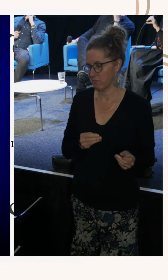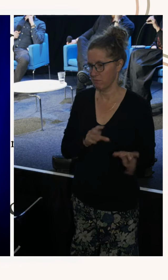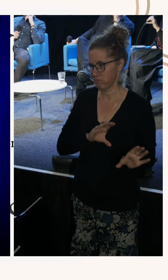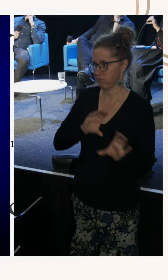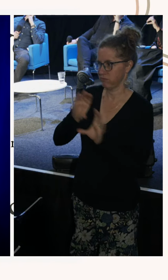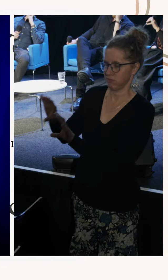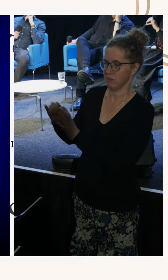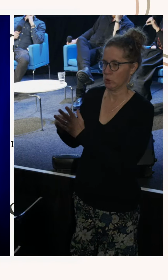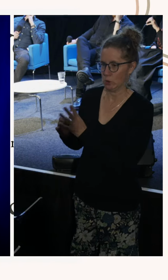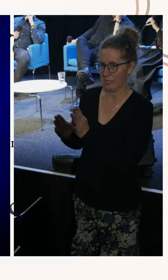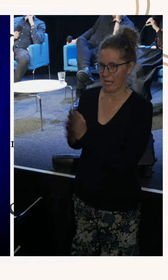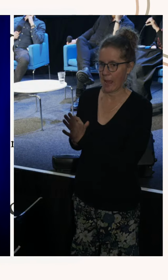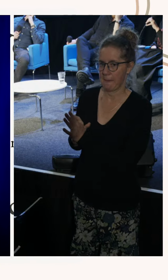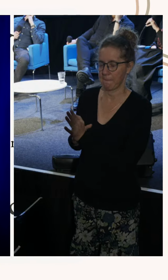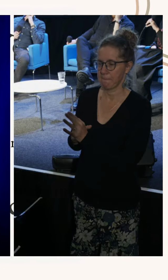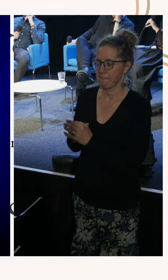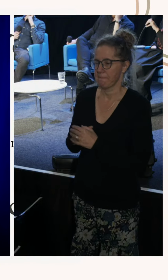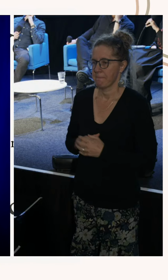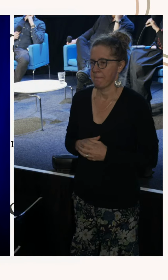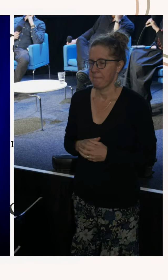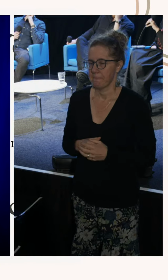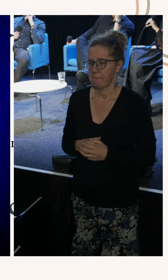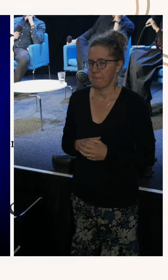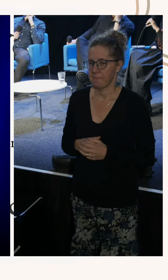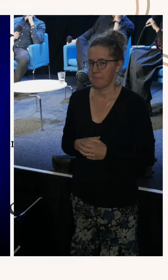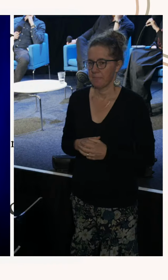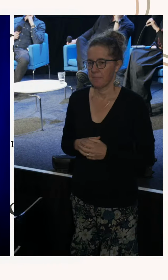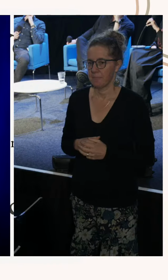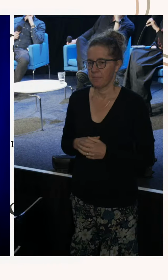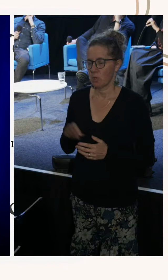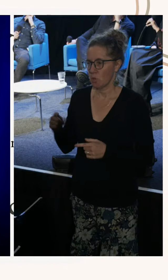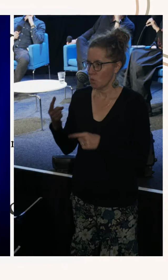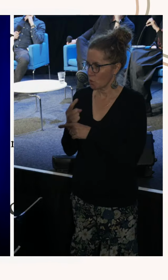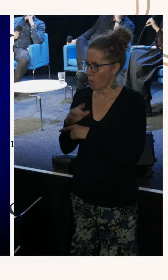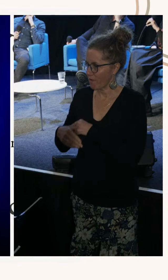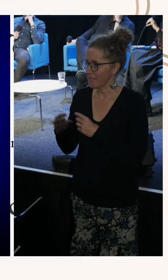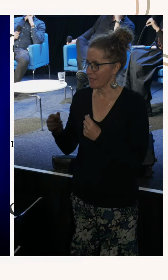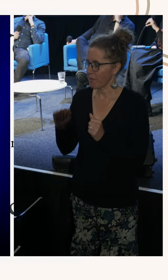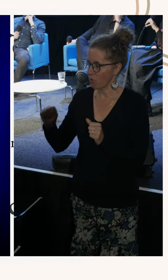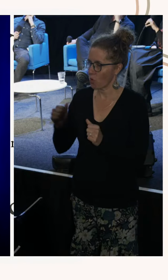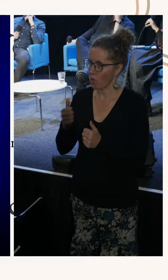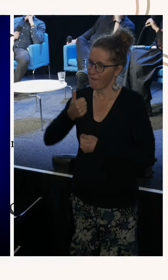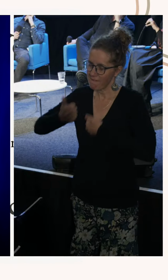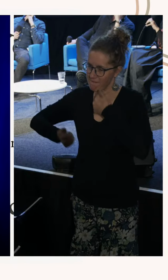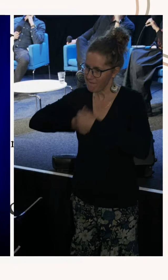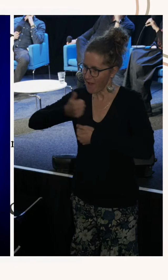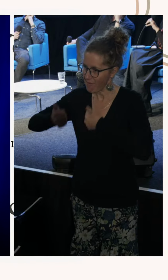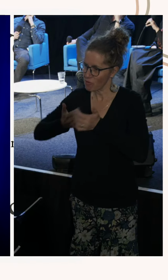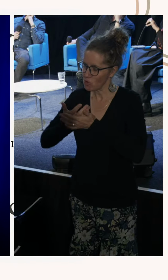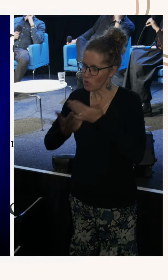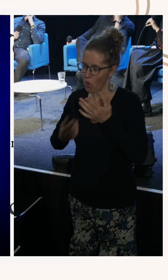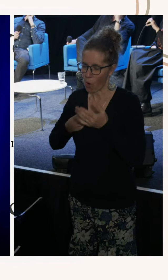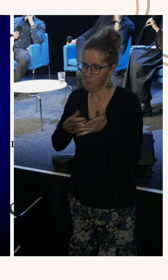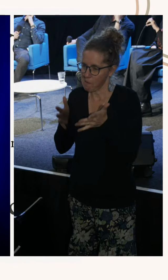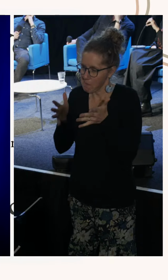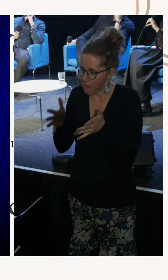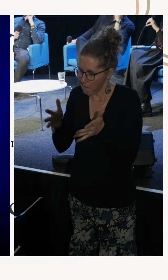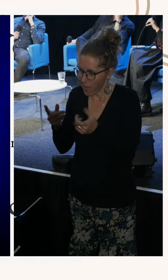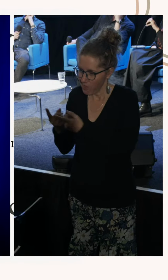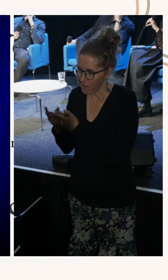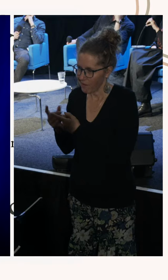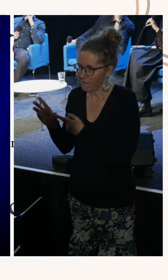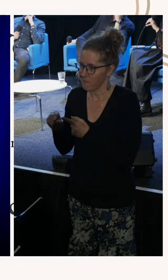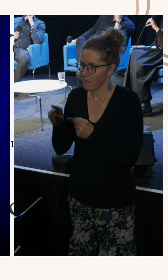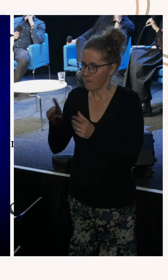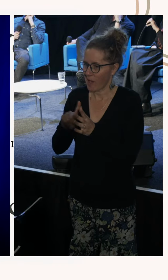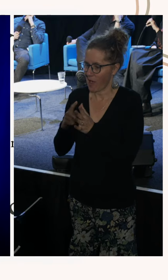Sam, is you picked out some of your favourite anecdotes or bizarre things from the archive when